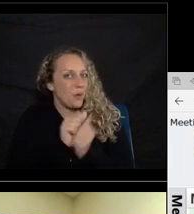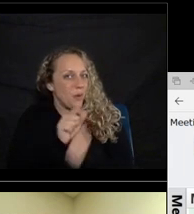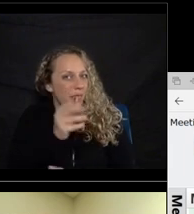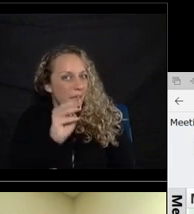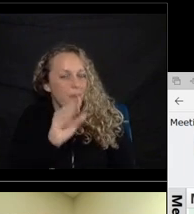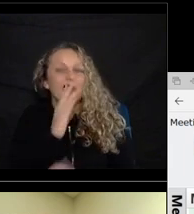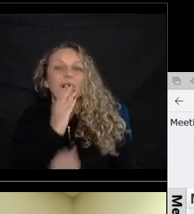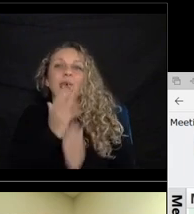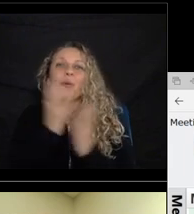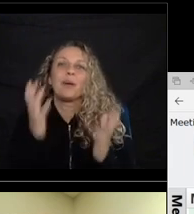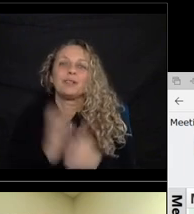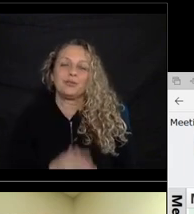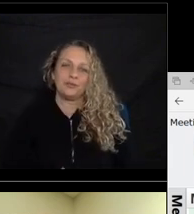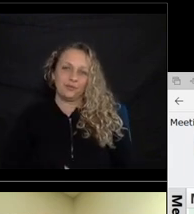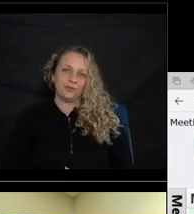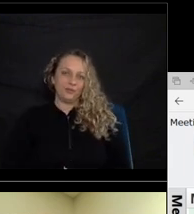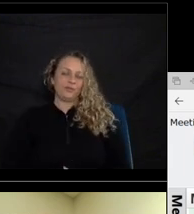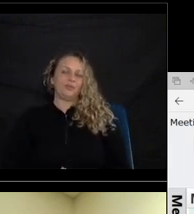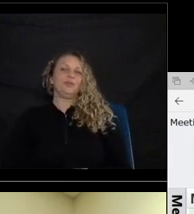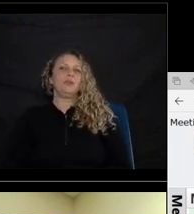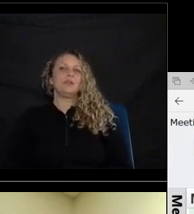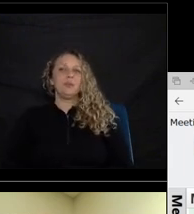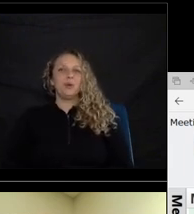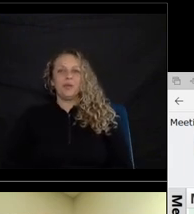Thank you so much.